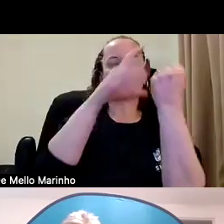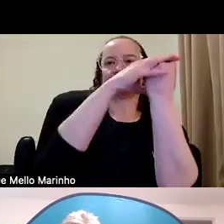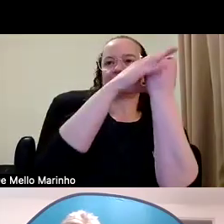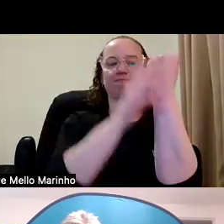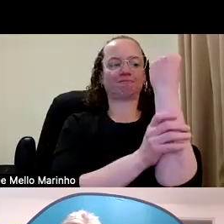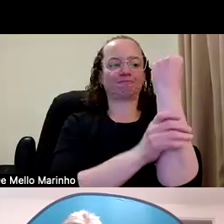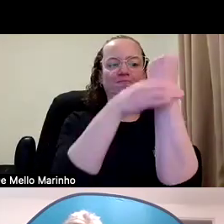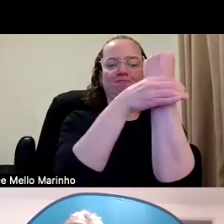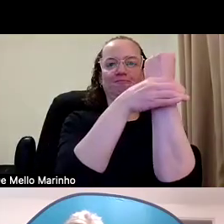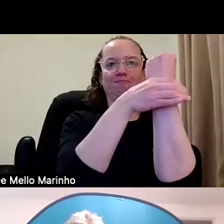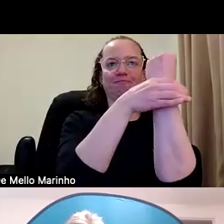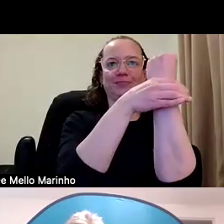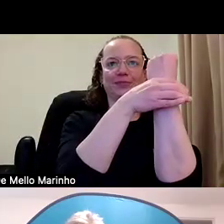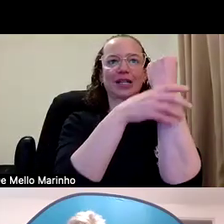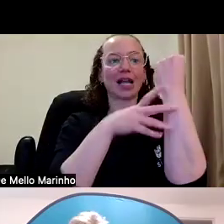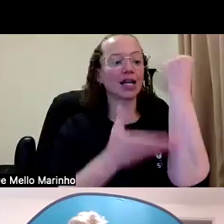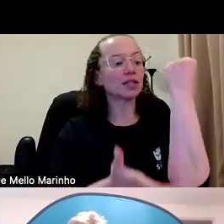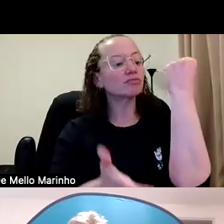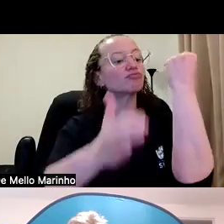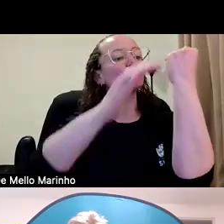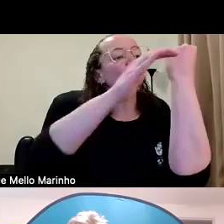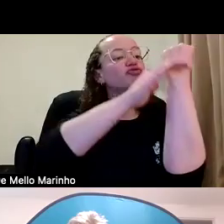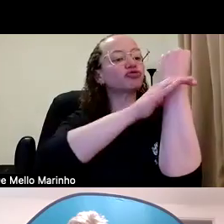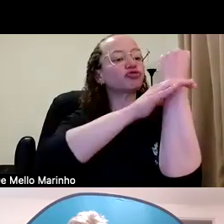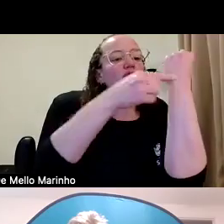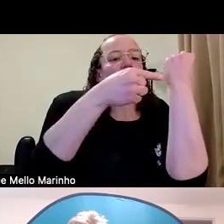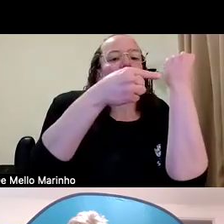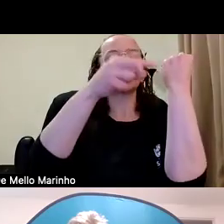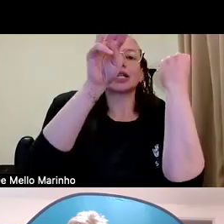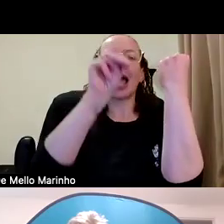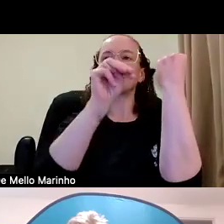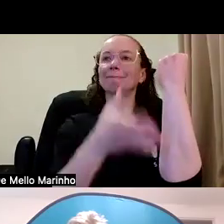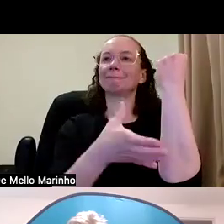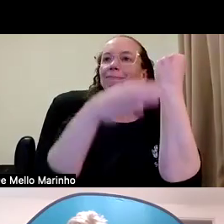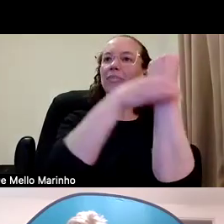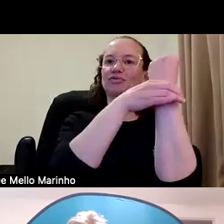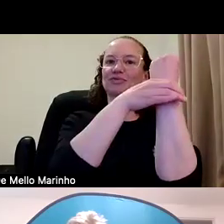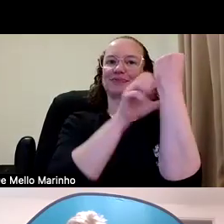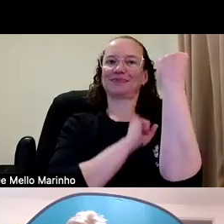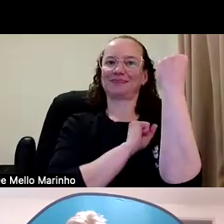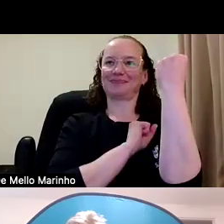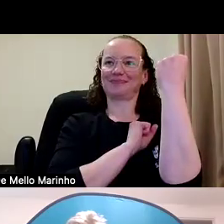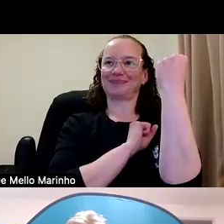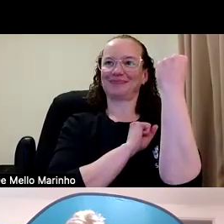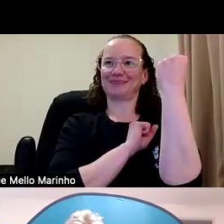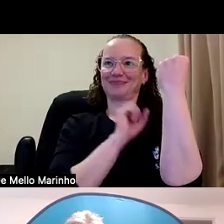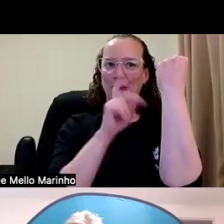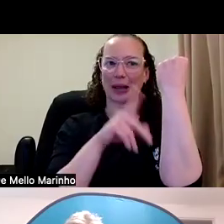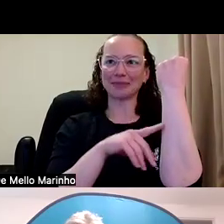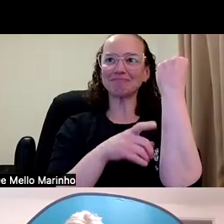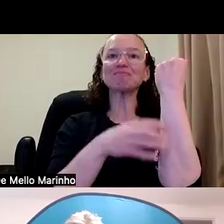It holds it in place. It holds that tooth in place. The bone comes up and supports the root of the tooth. And then the gum covers that